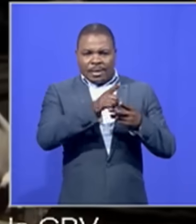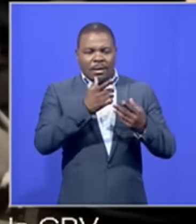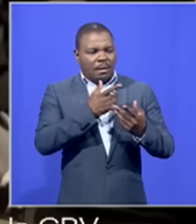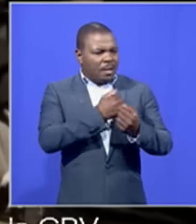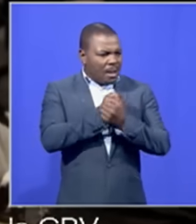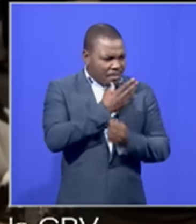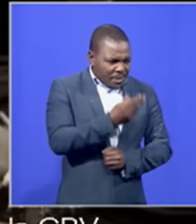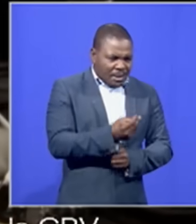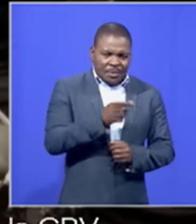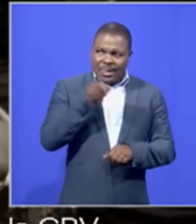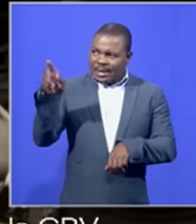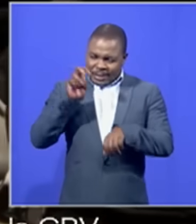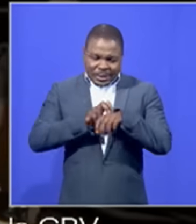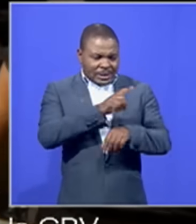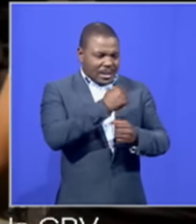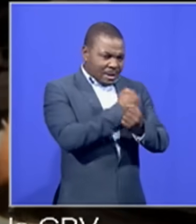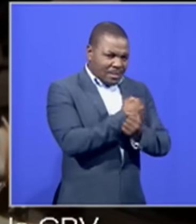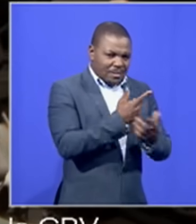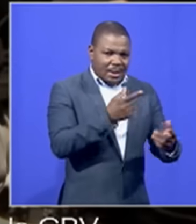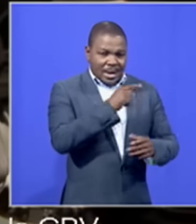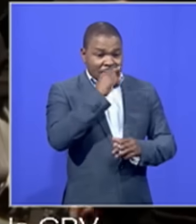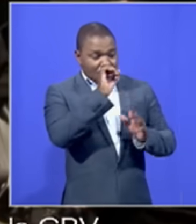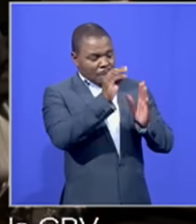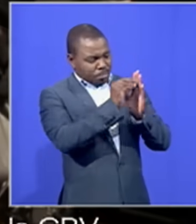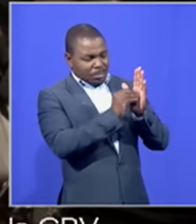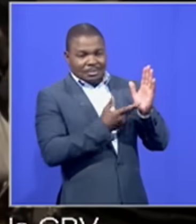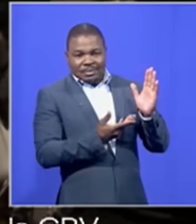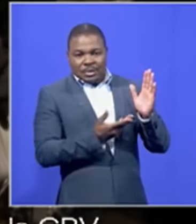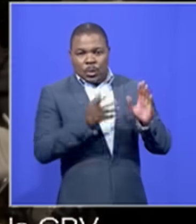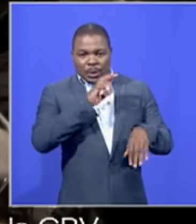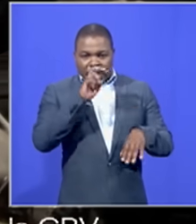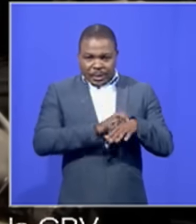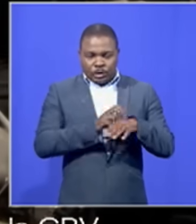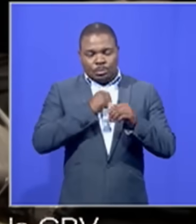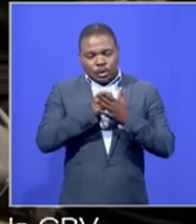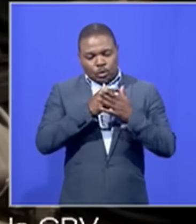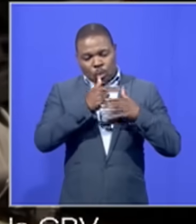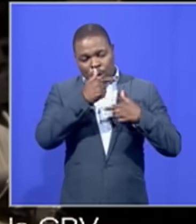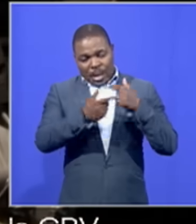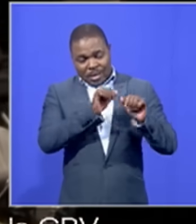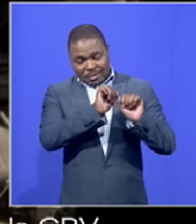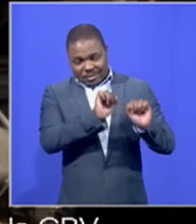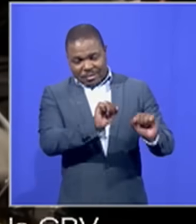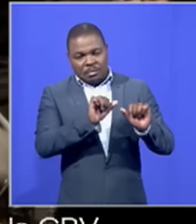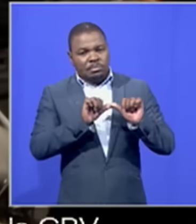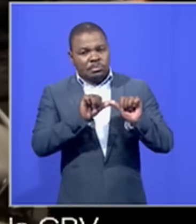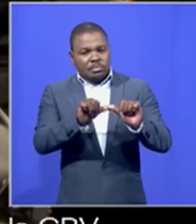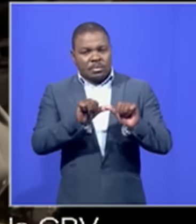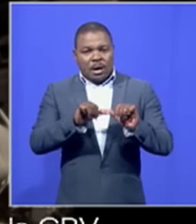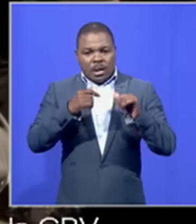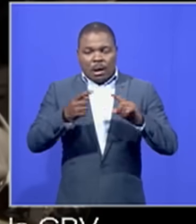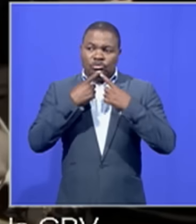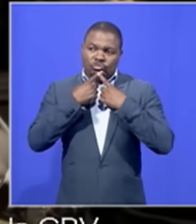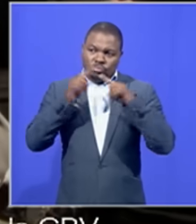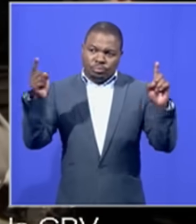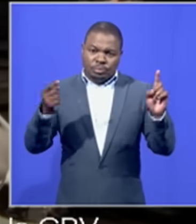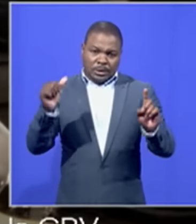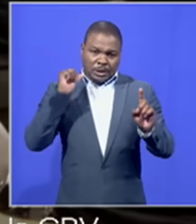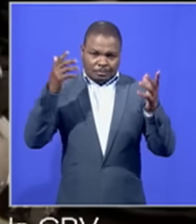loved. They needed their names carried and we needed to leave a legacy for them. The fact that we got our declaration